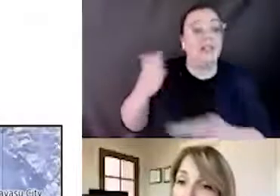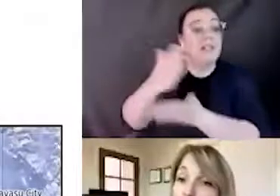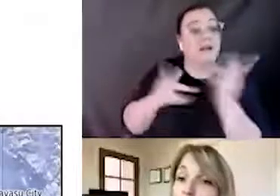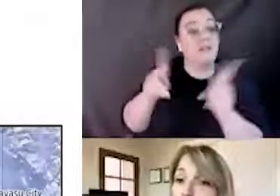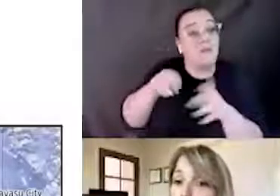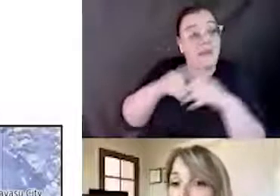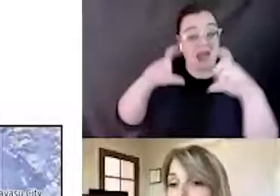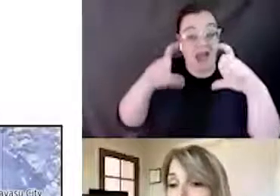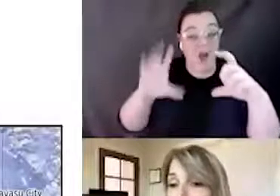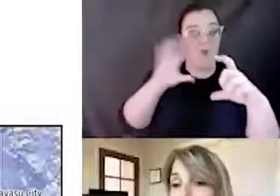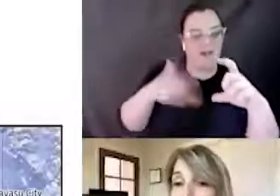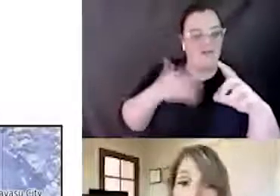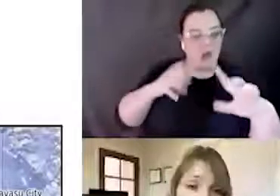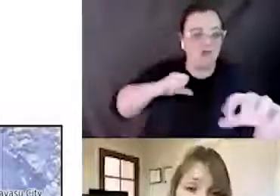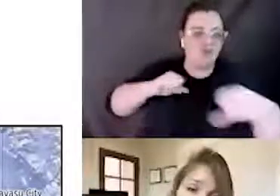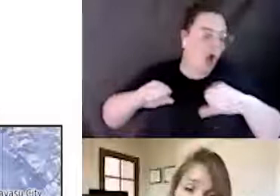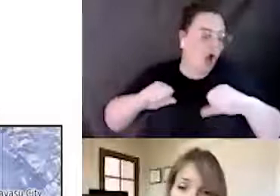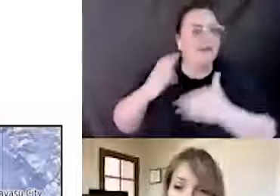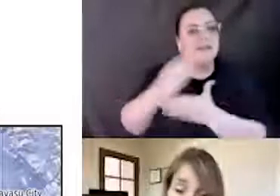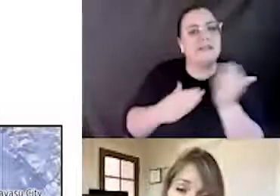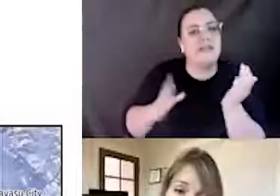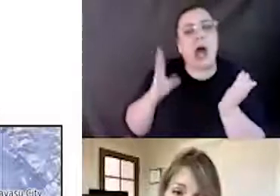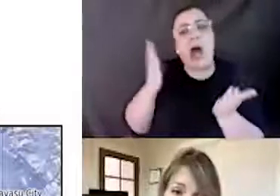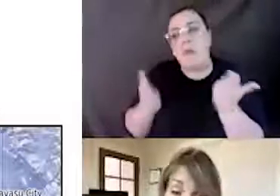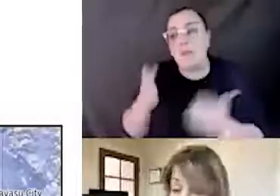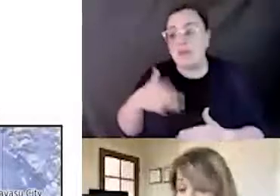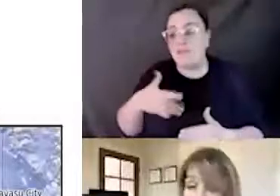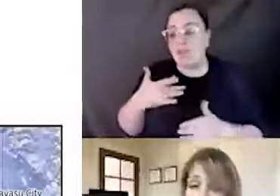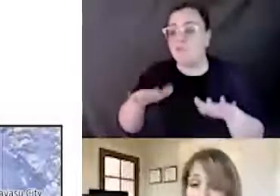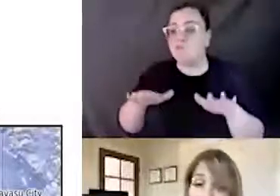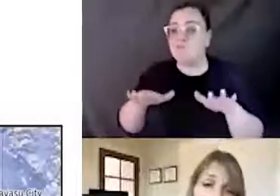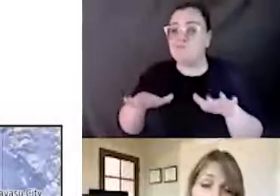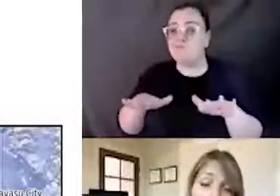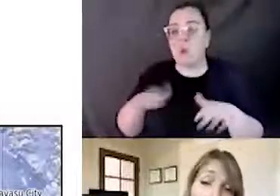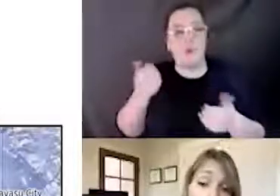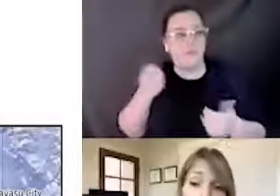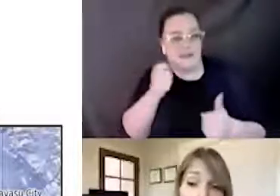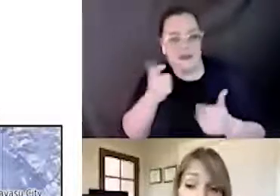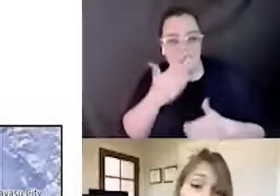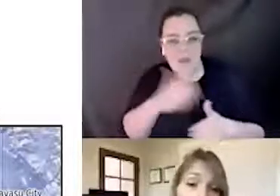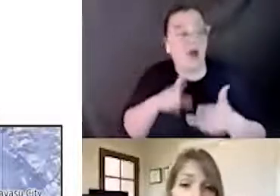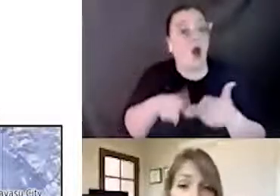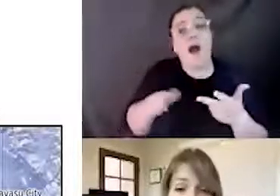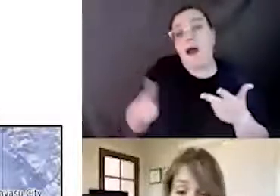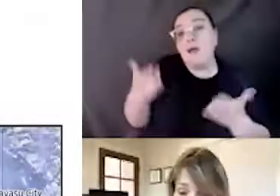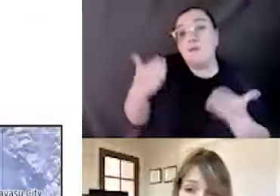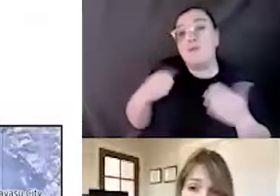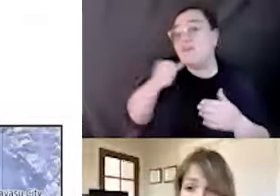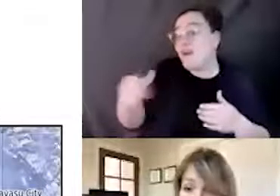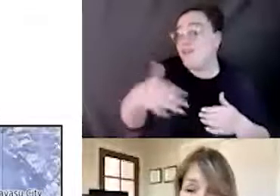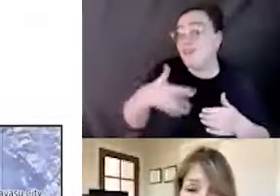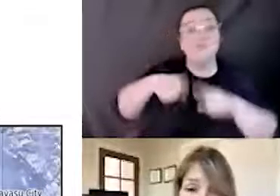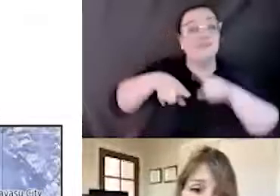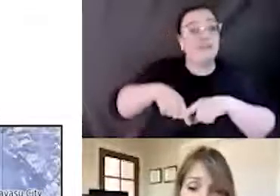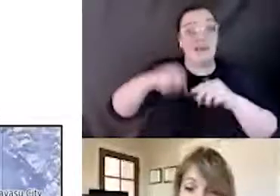out within the alerting area, they'll feel shaking, but maybe pretty weak shaking, or maybe they won't feel shaking at all. It kind of depends on what building they're in, what the